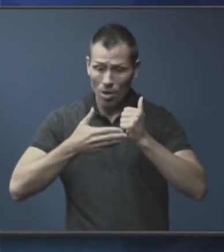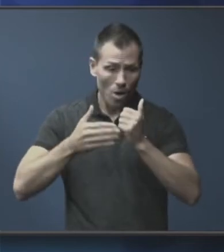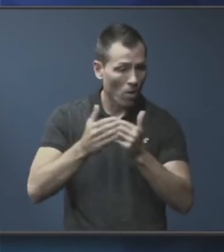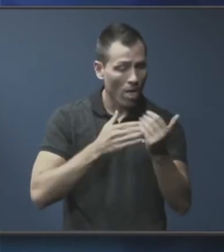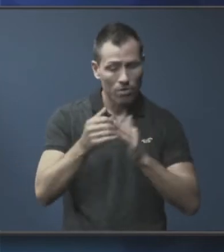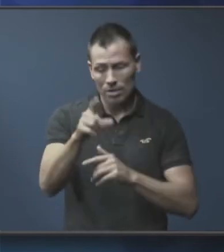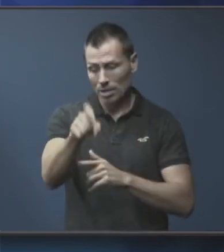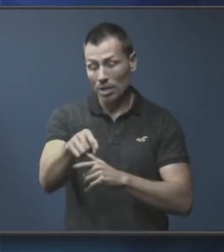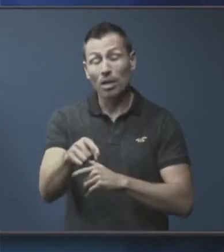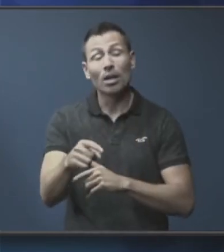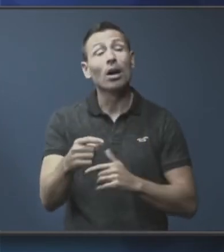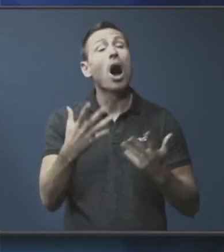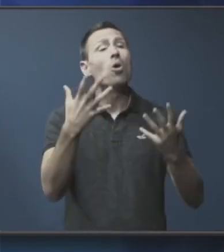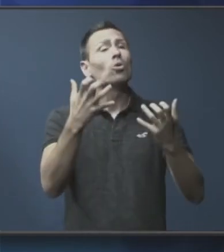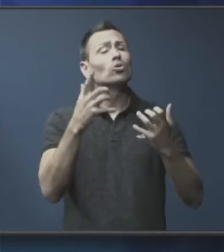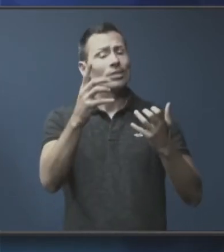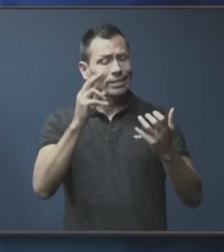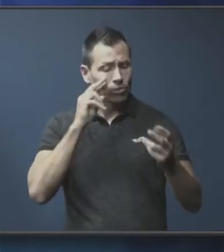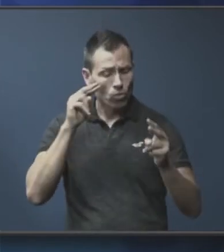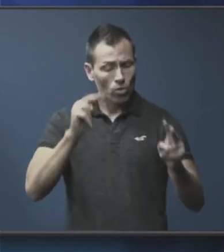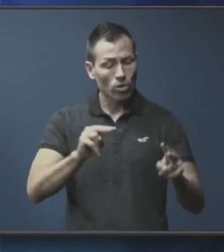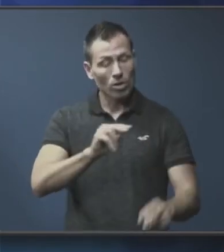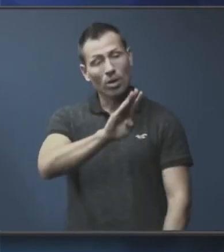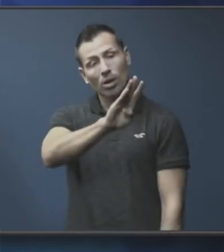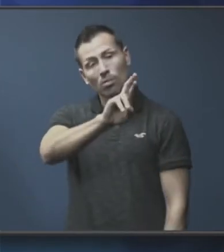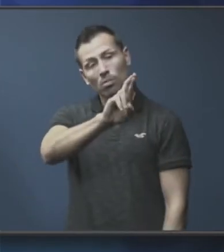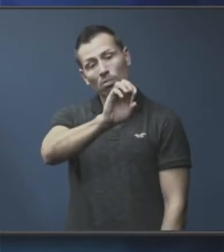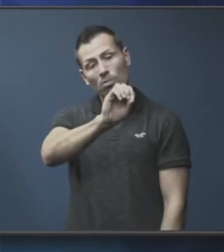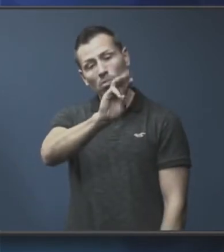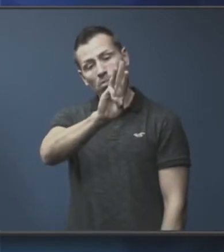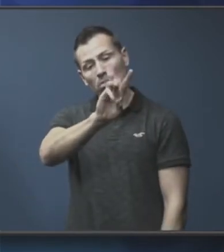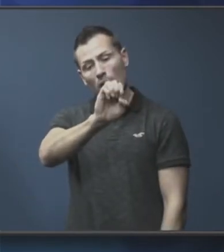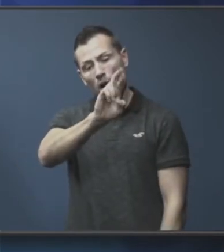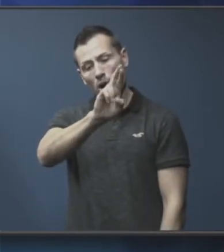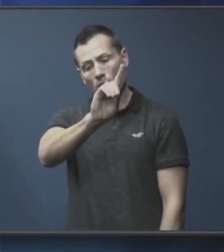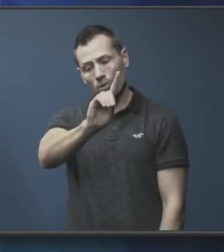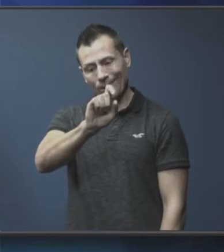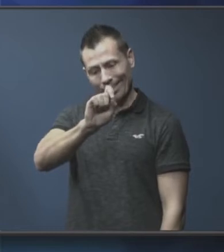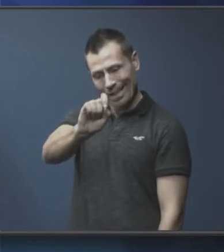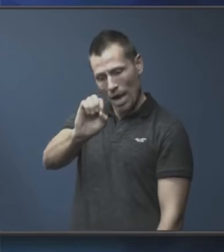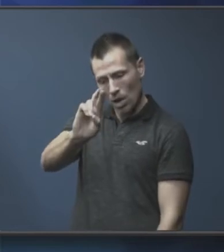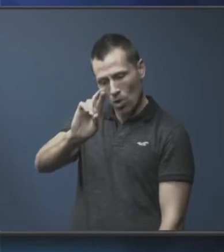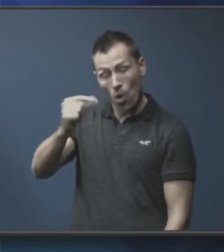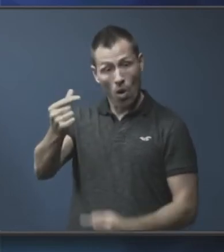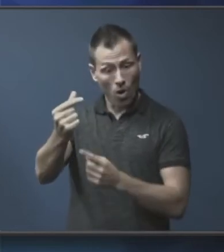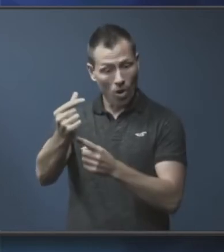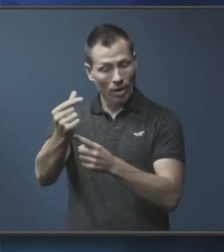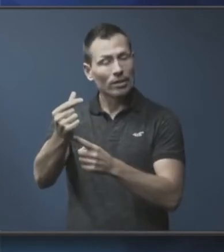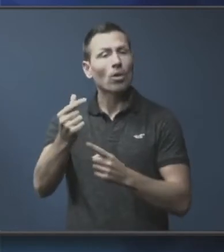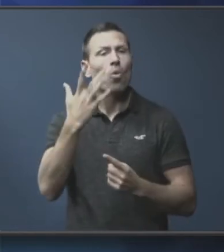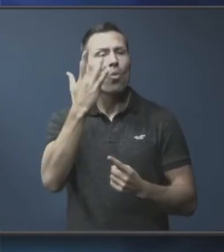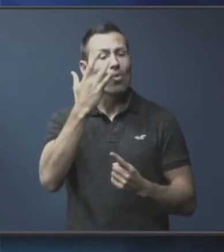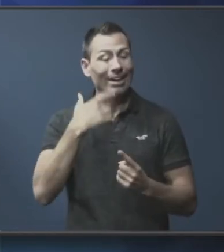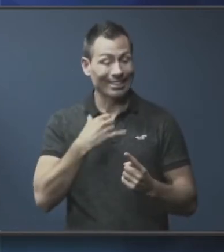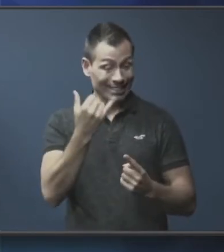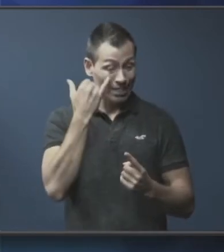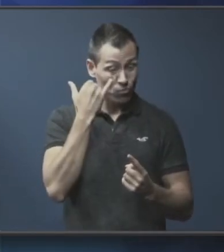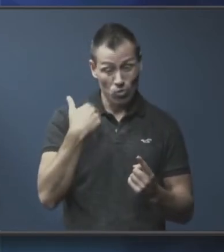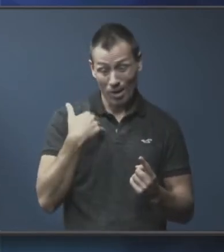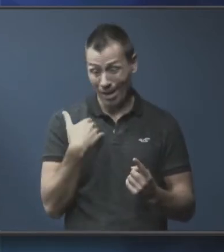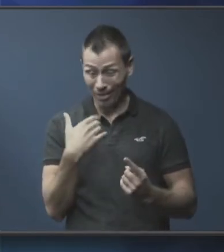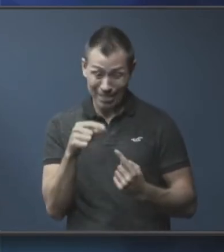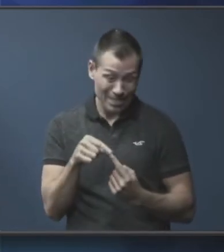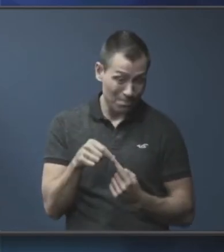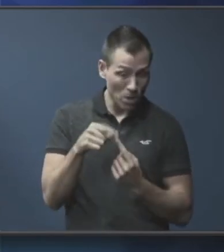go to broward.org and get registered for the vulnerable population and the special needs population so that we can appropriately work with the authorities to ensure